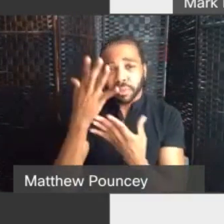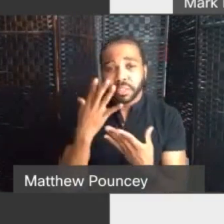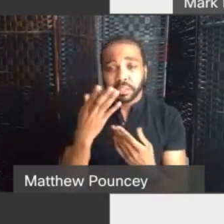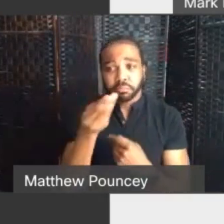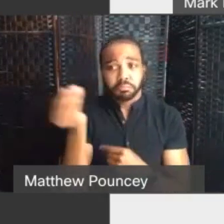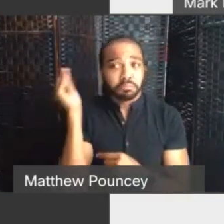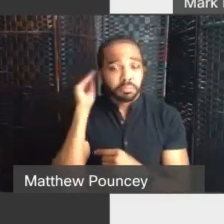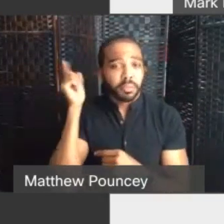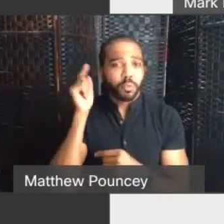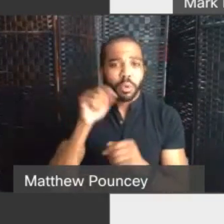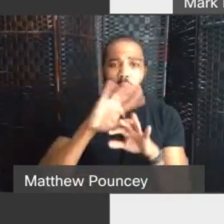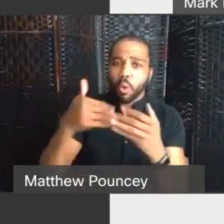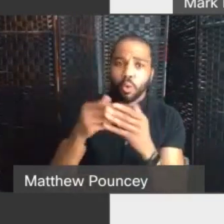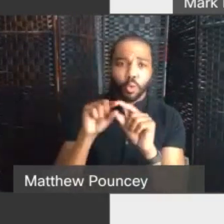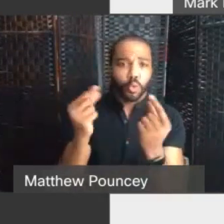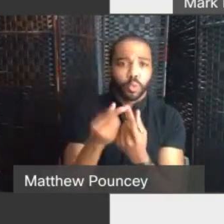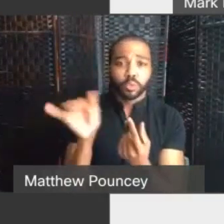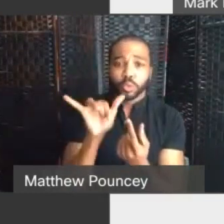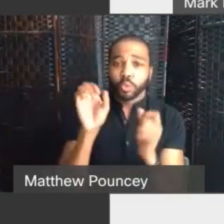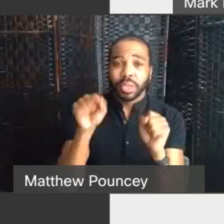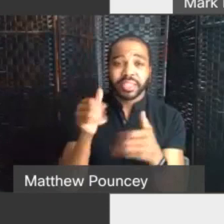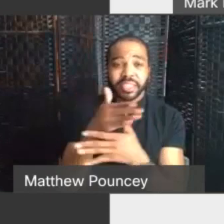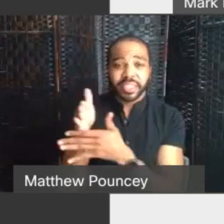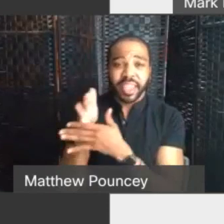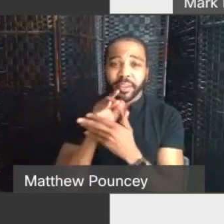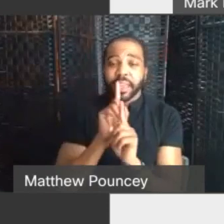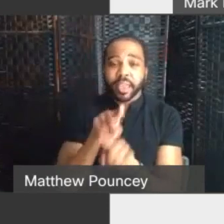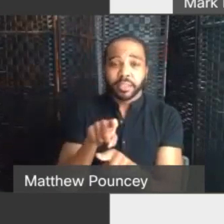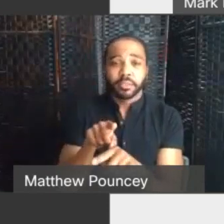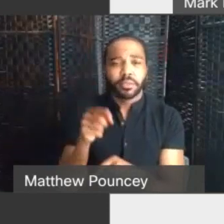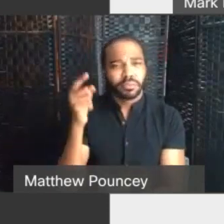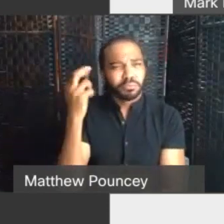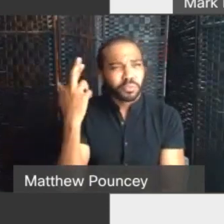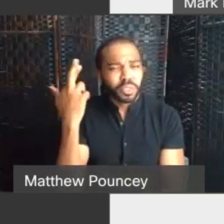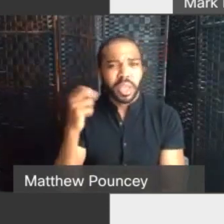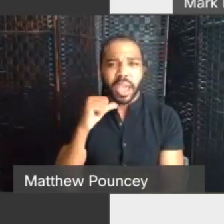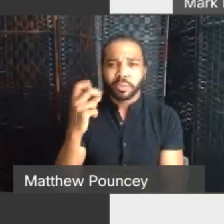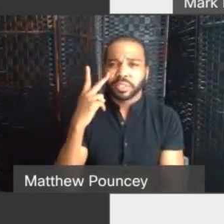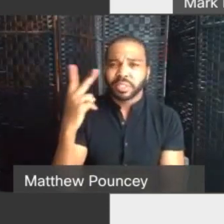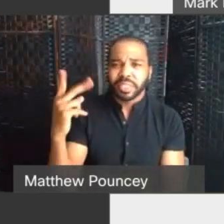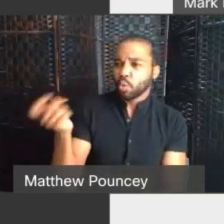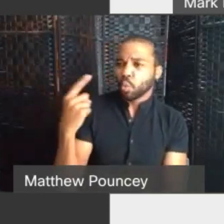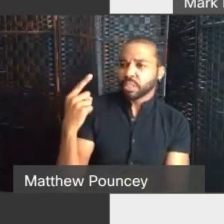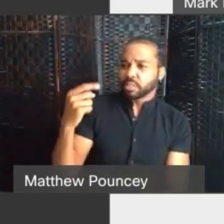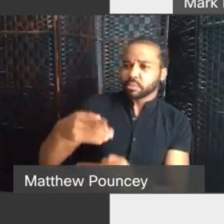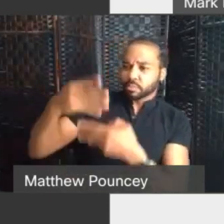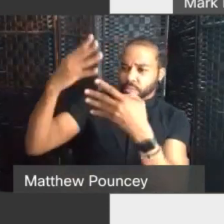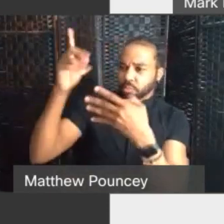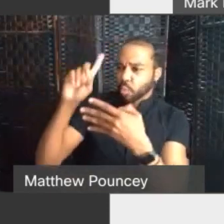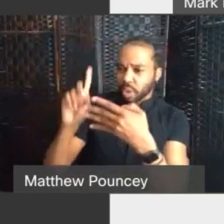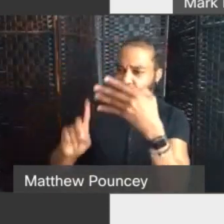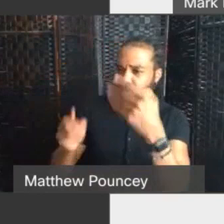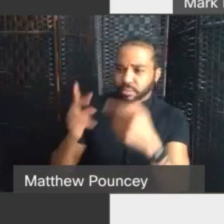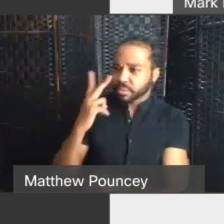group, as was stated, and we can share the answer. For some reason, I'm not seeing the question in the chat.